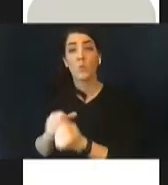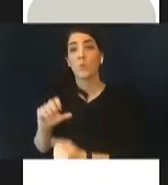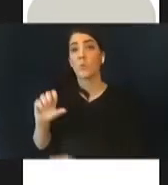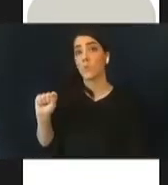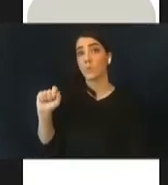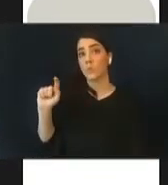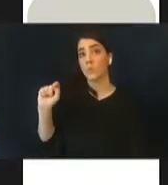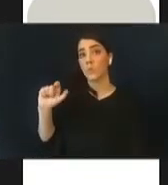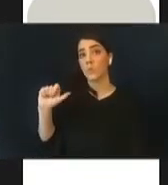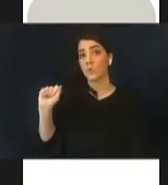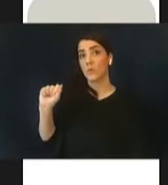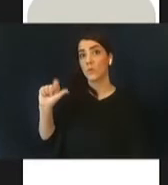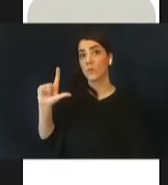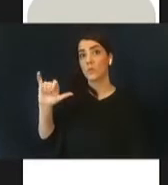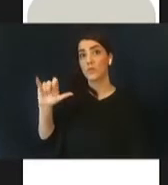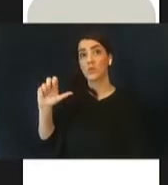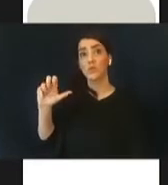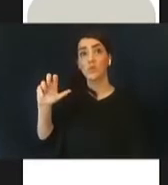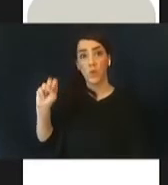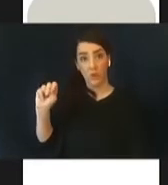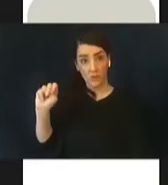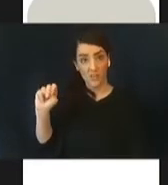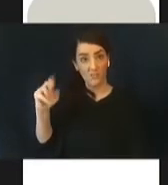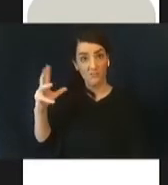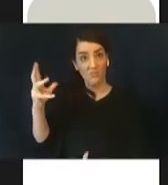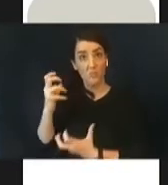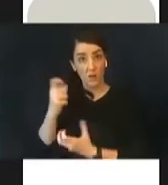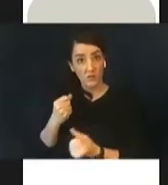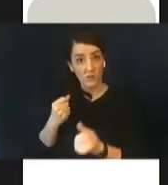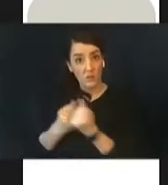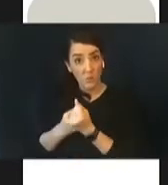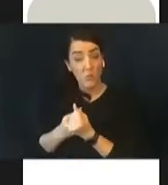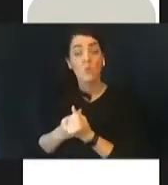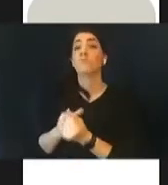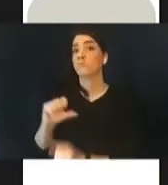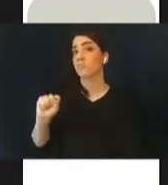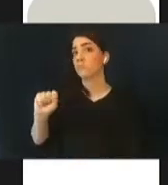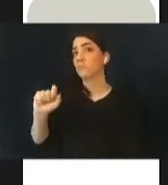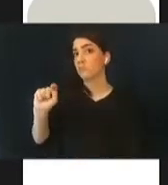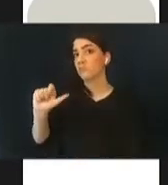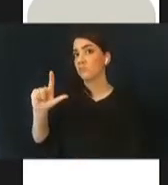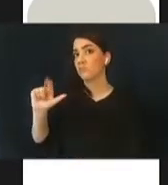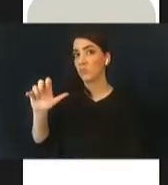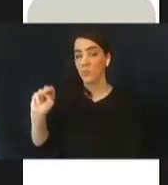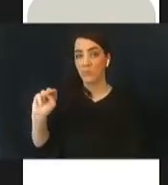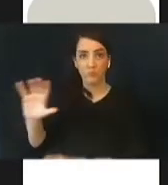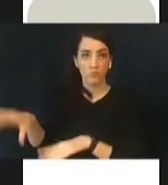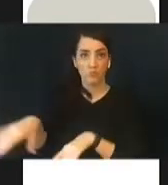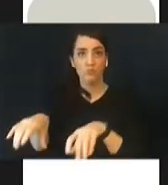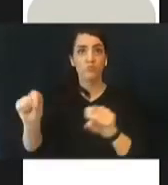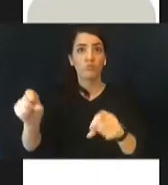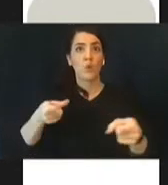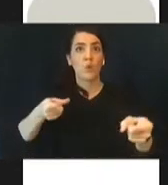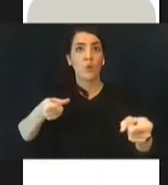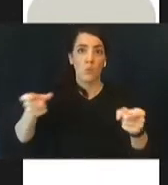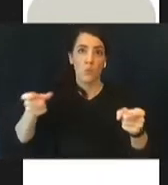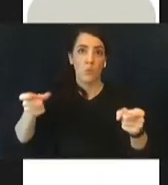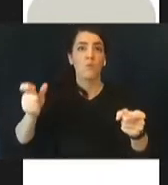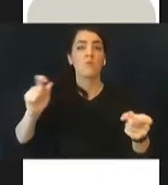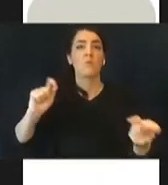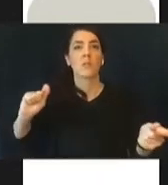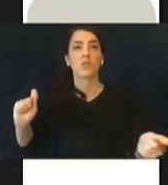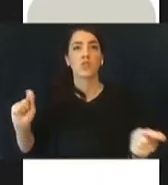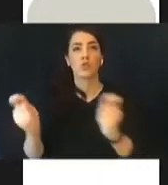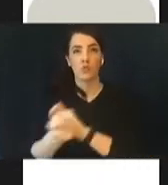these concessions. Once he consolidated his control of the Soviet state, he reversed them. He decreed the